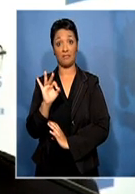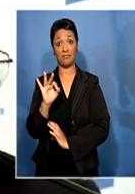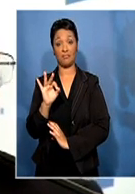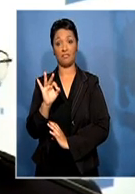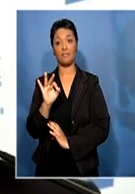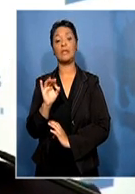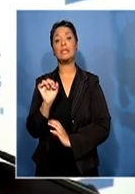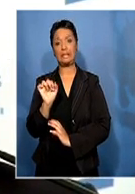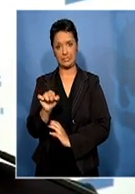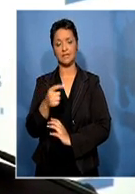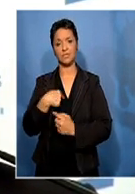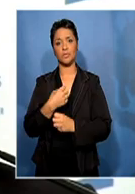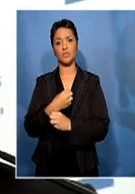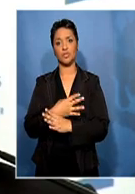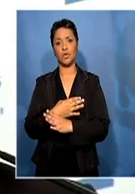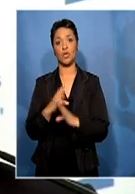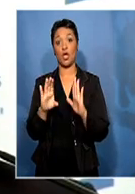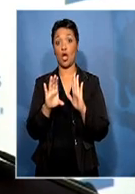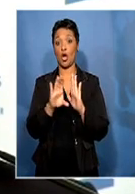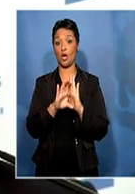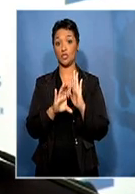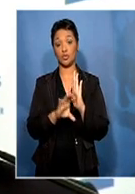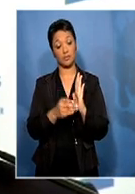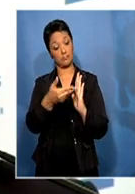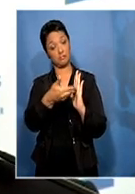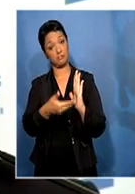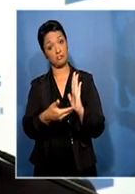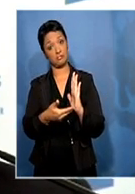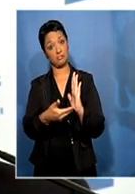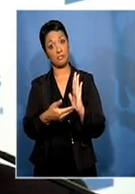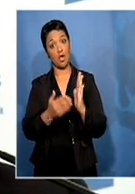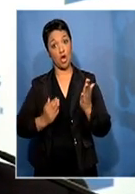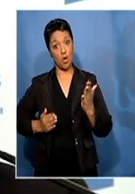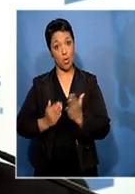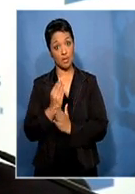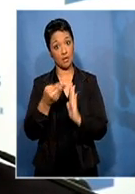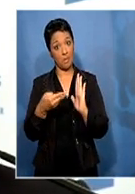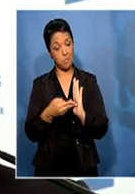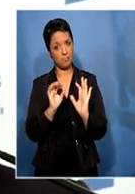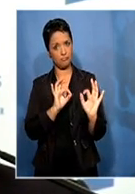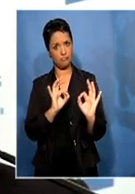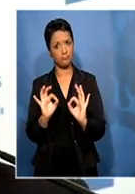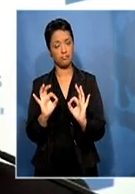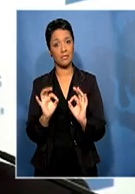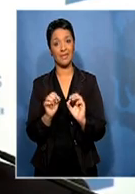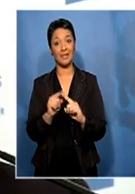Yes, we've made a very good start with the Constitution, but we should become a